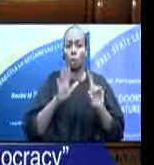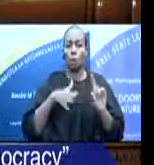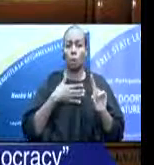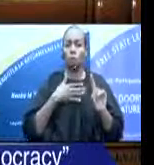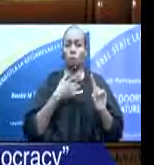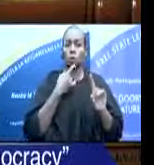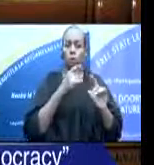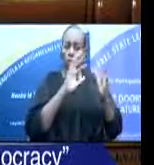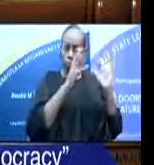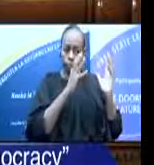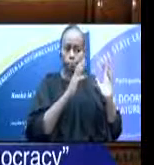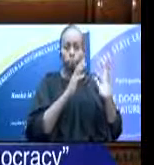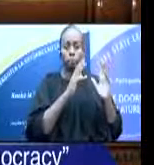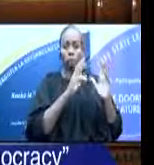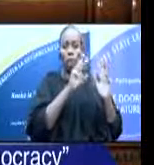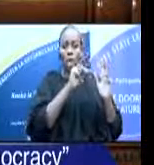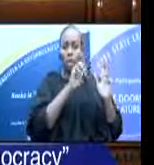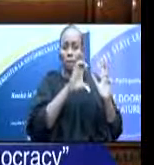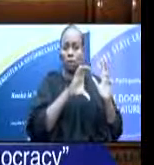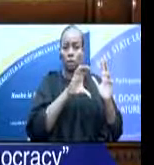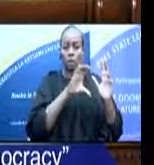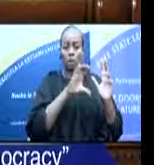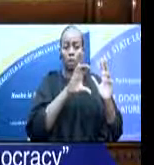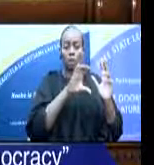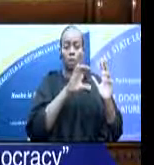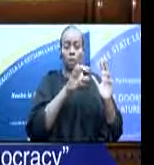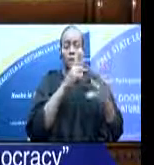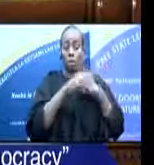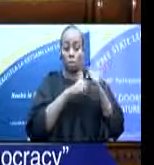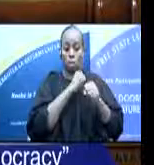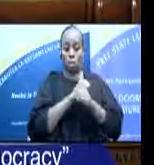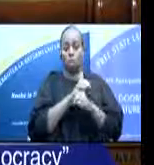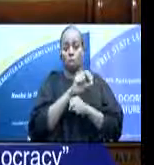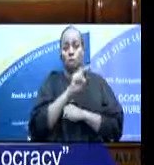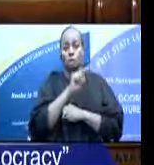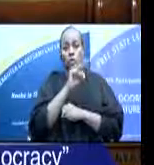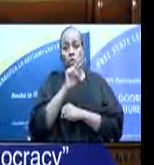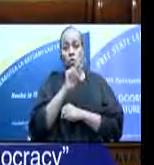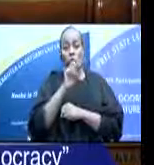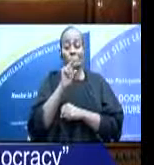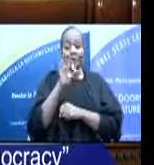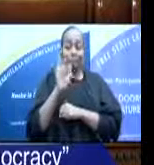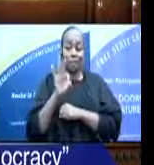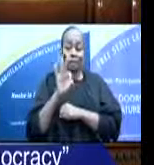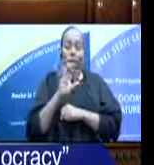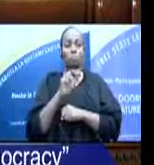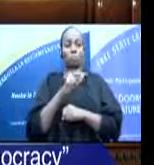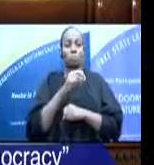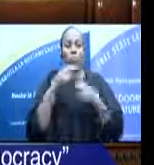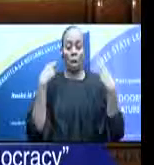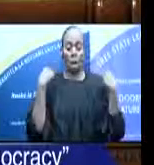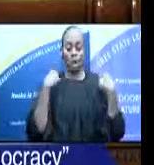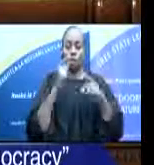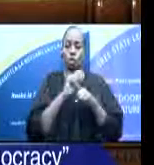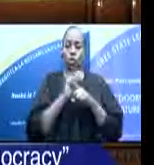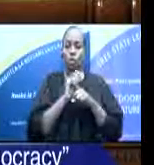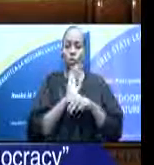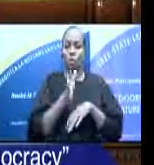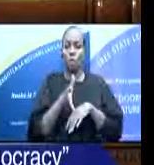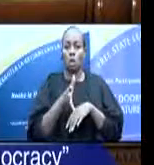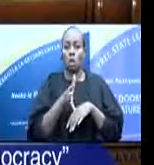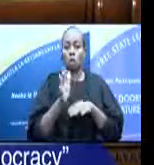Monsensiu hobane selemong sena sa 22-23 hona le manese ao letlang ho a traina ho bona